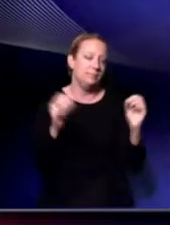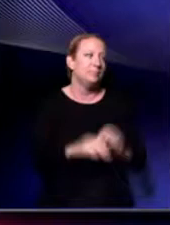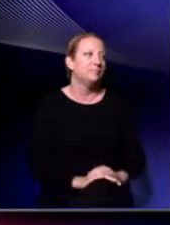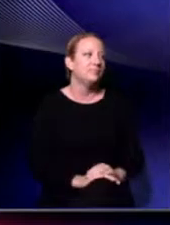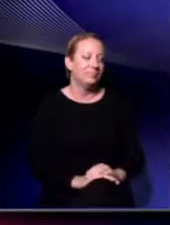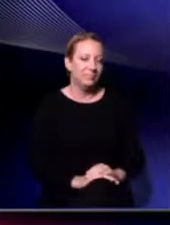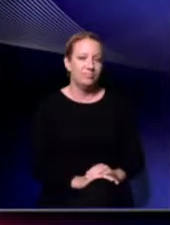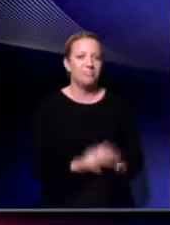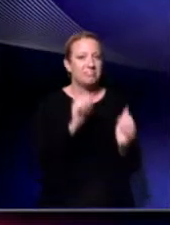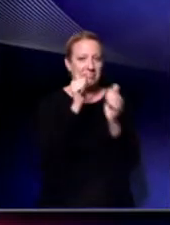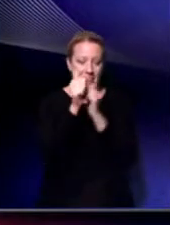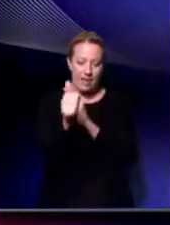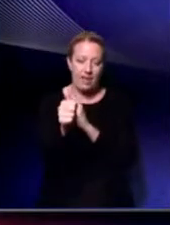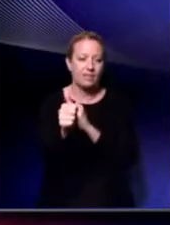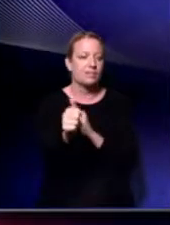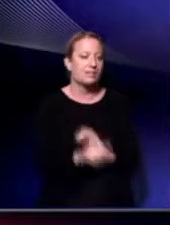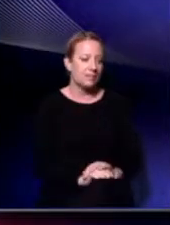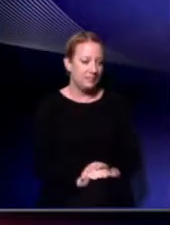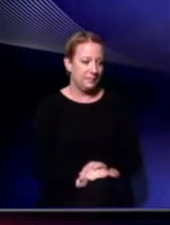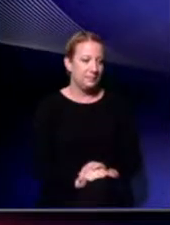All right, it passes.